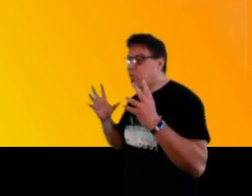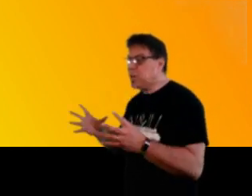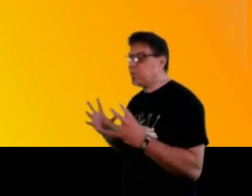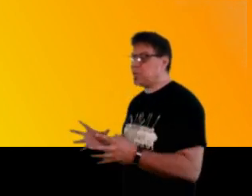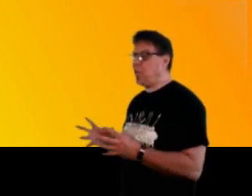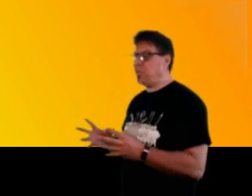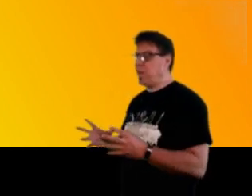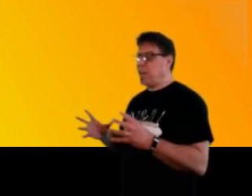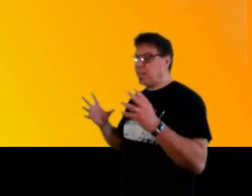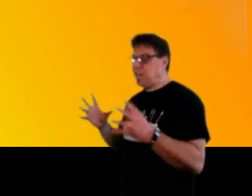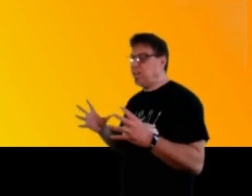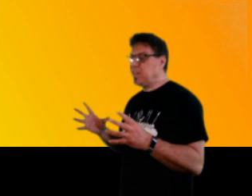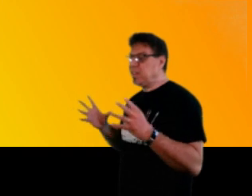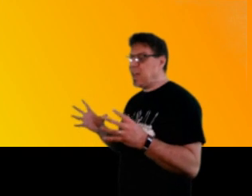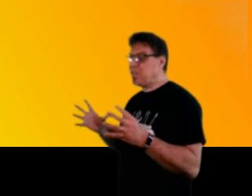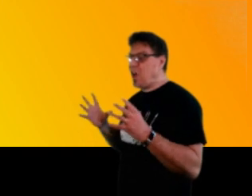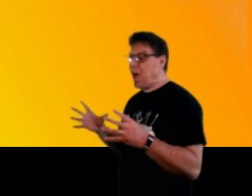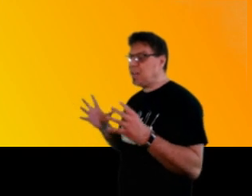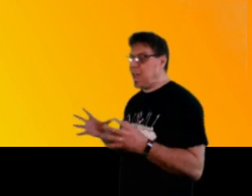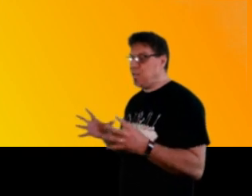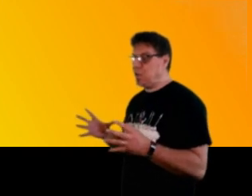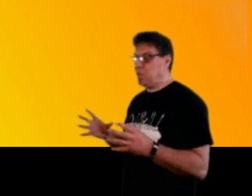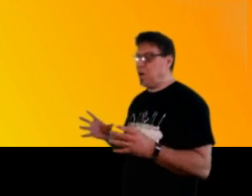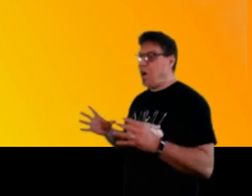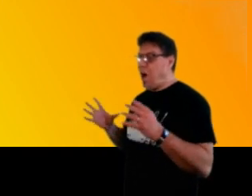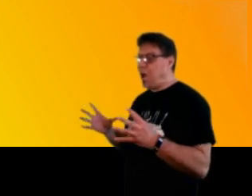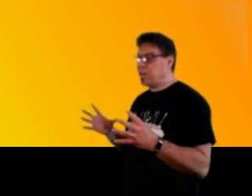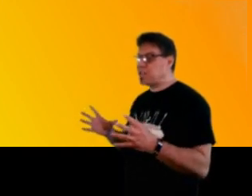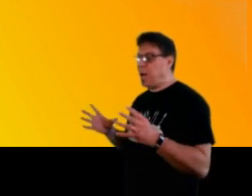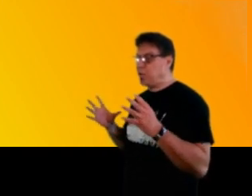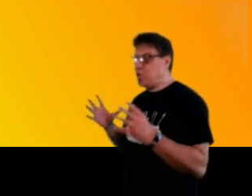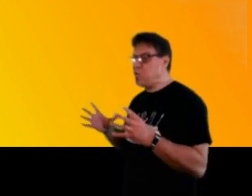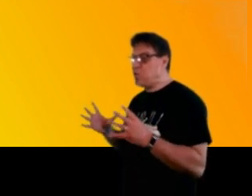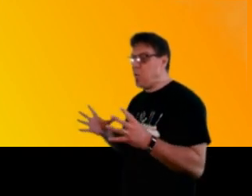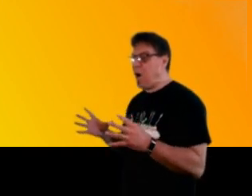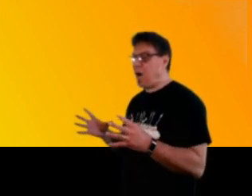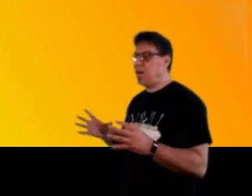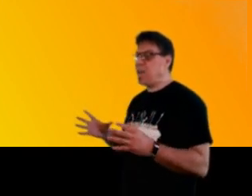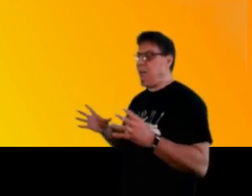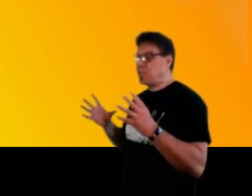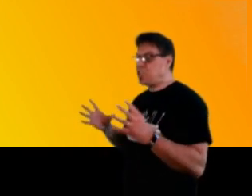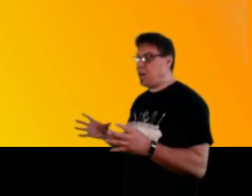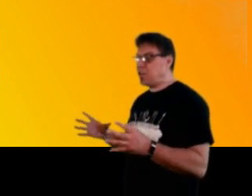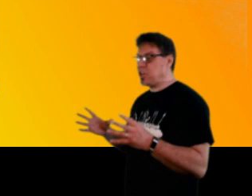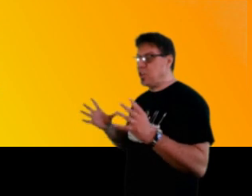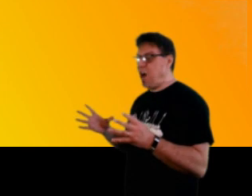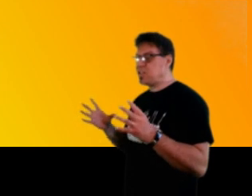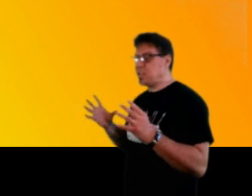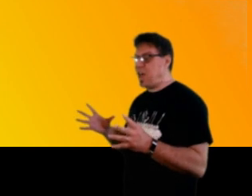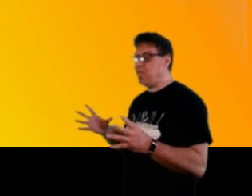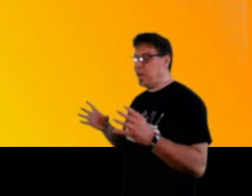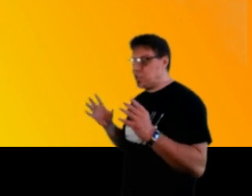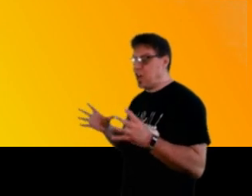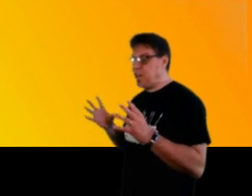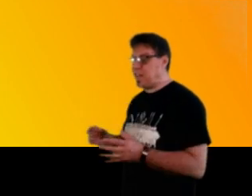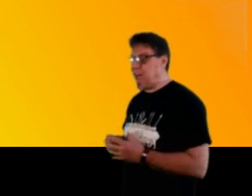own real self, living the life God gave you, honest about who you are, and cherishing God's